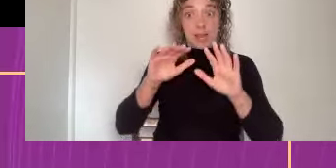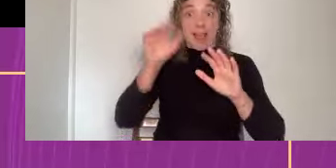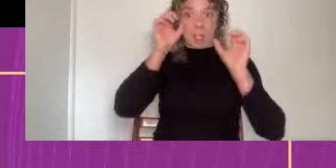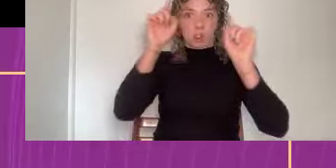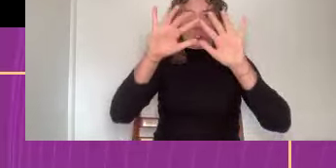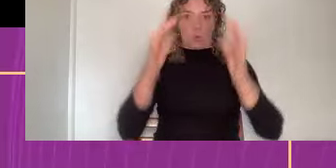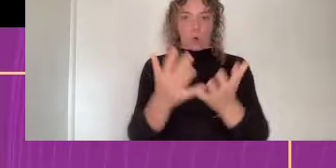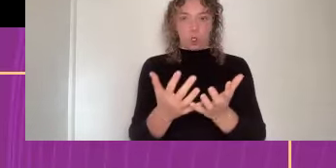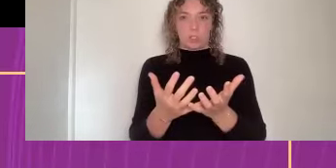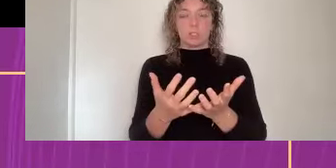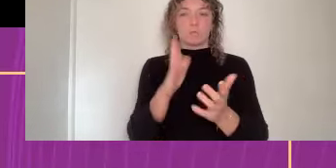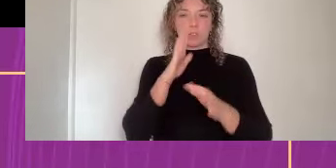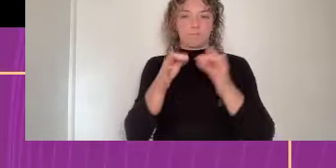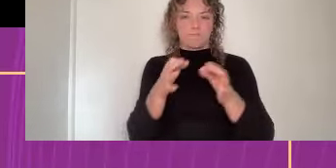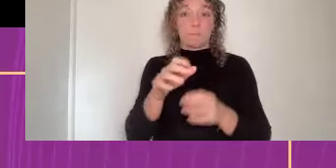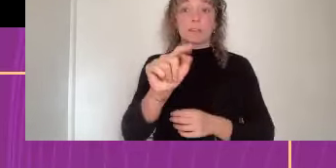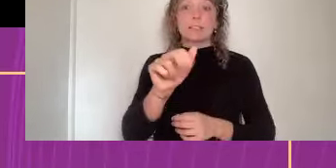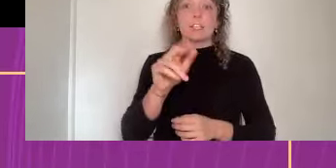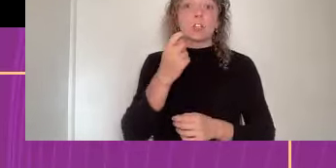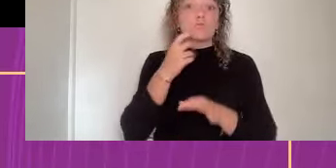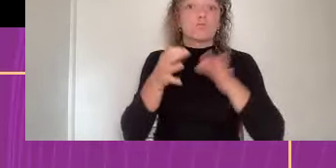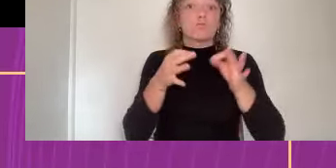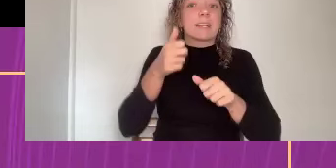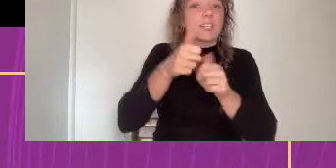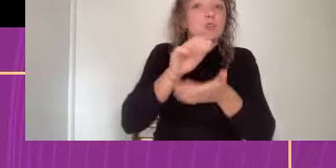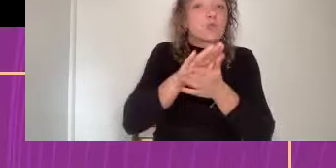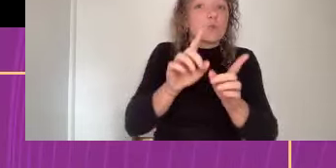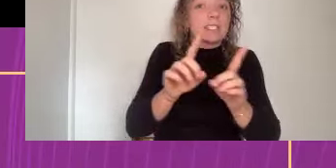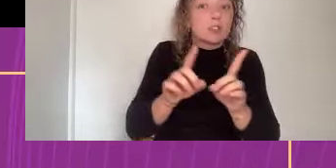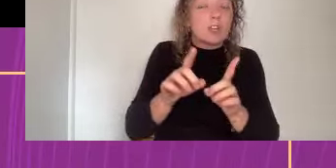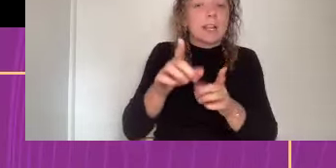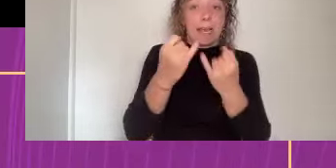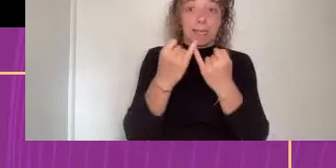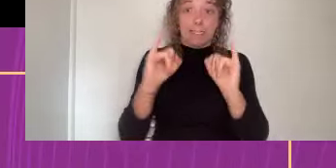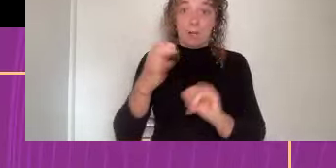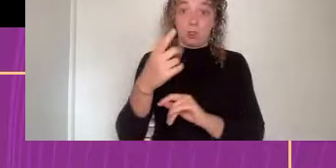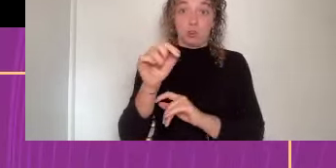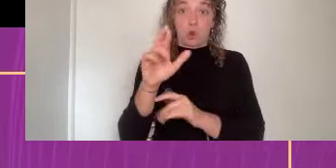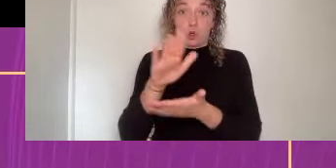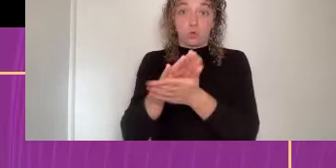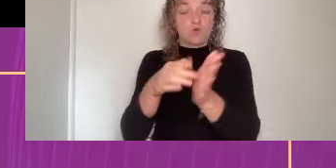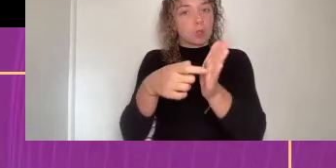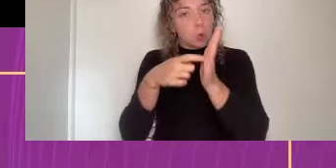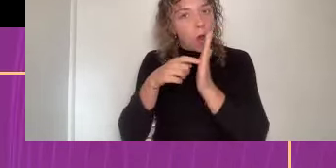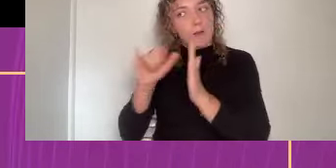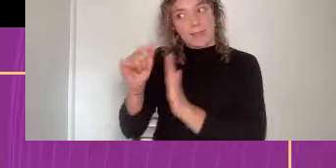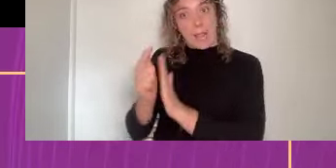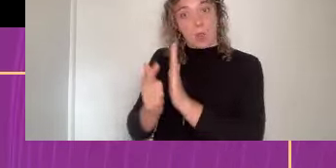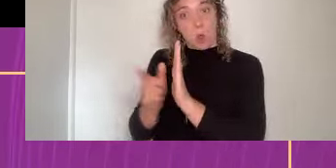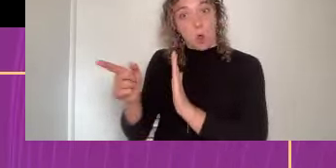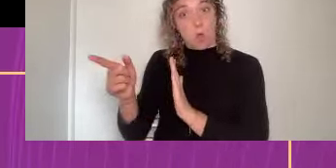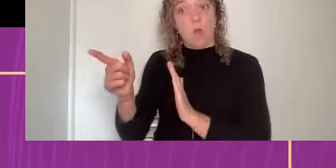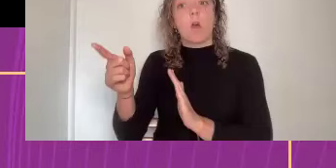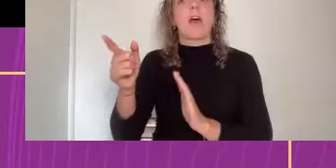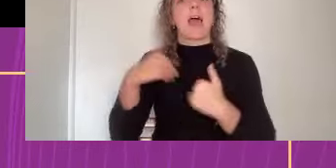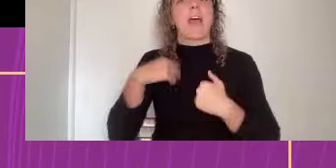As Tara covered, each school district and independent charter school are required by McKinney-Vento law to have